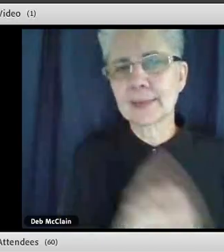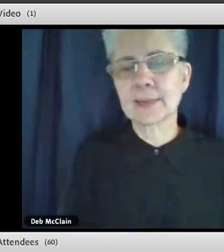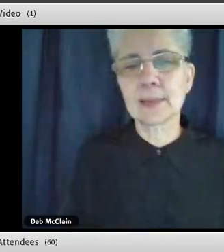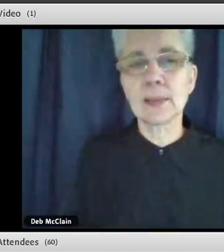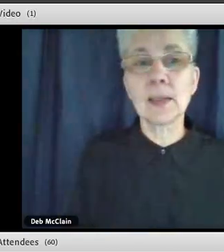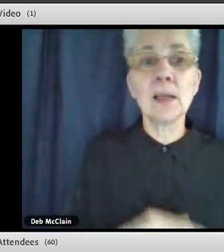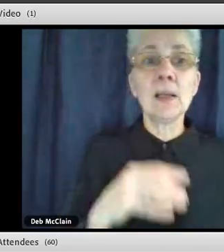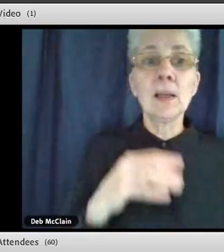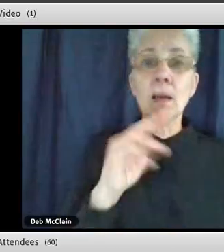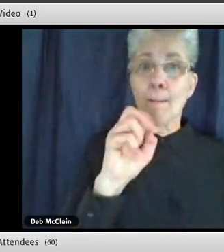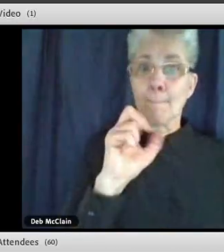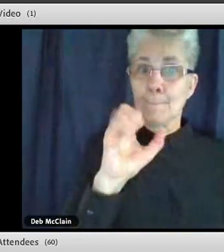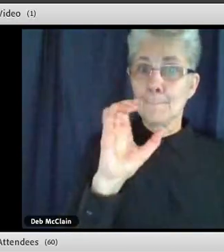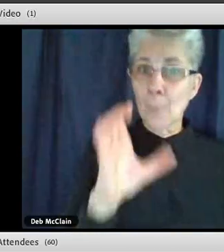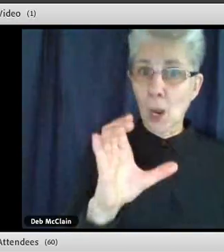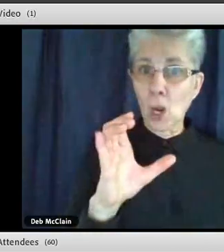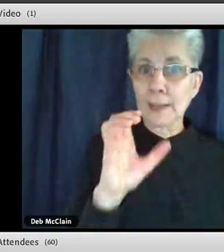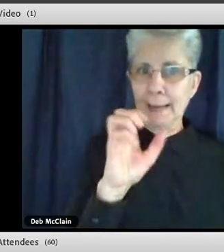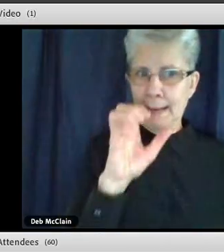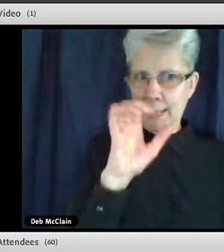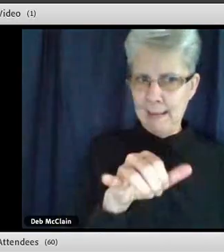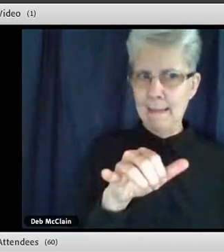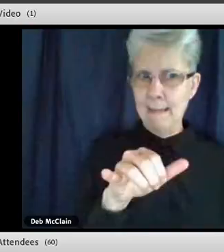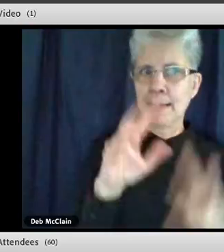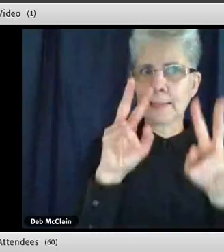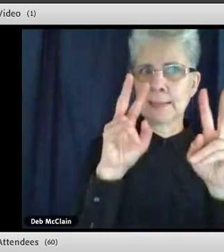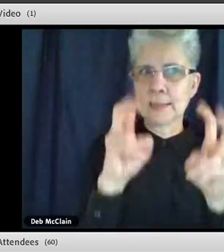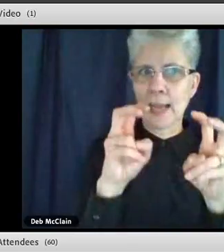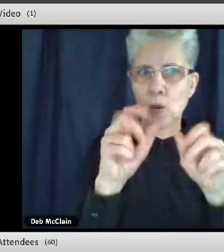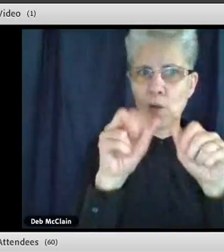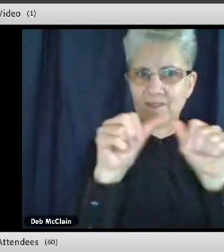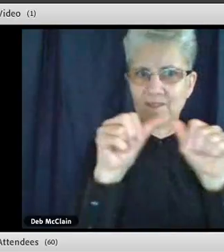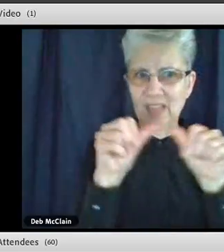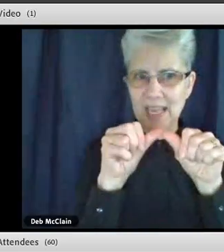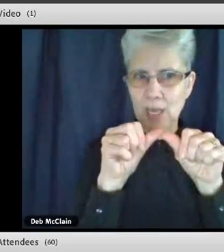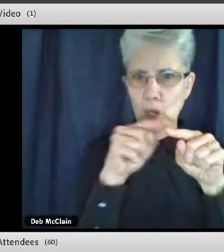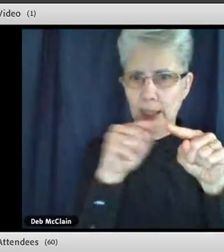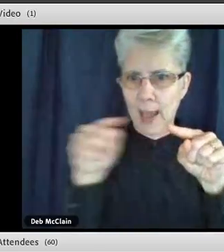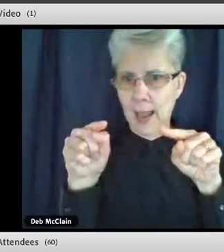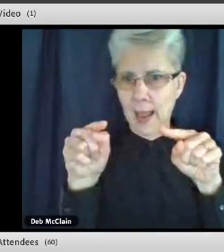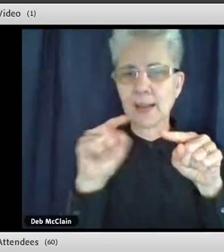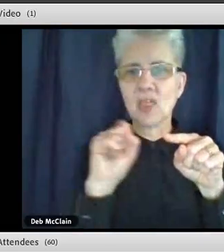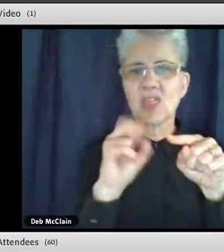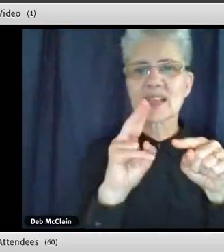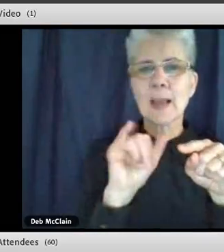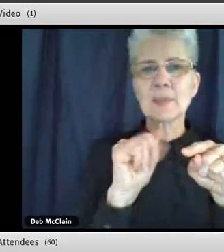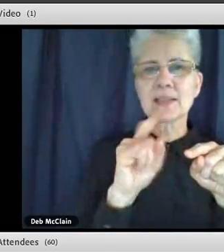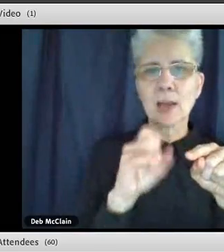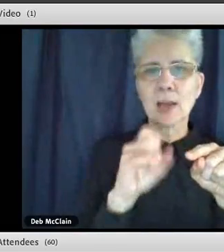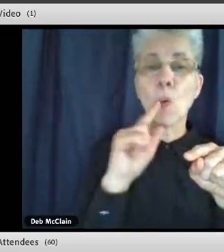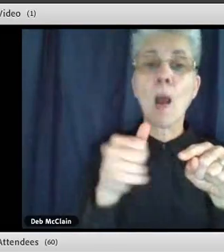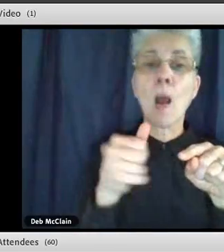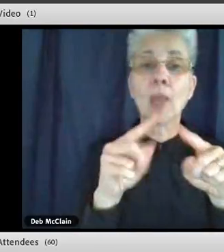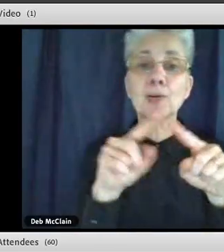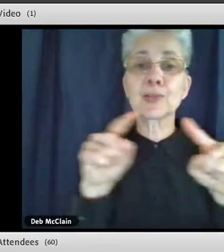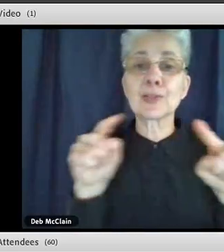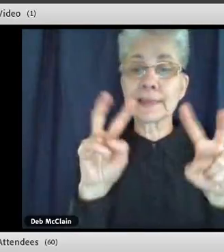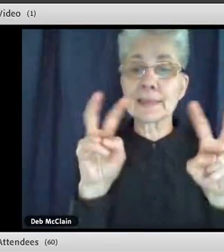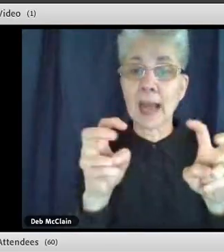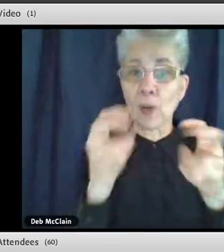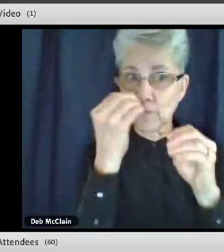MARC, in that title field, the subtitle or the other title information,